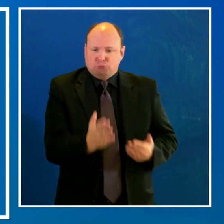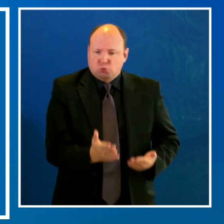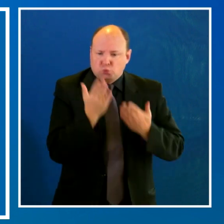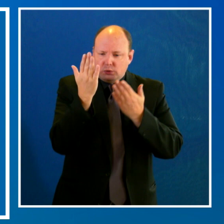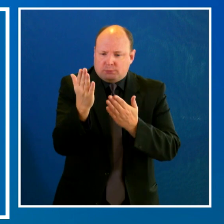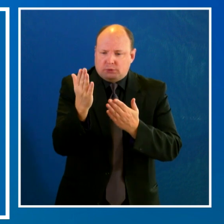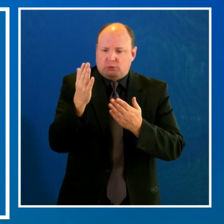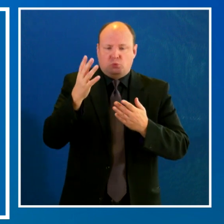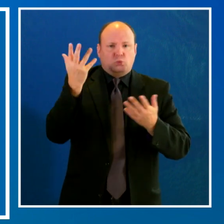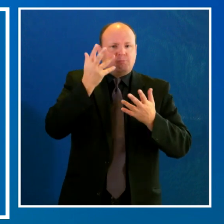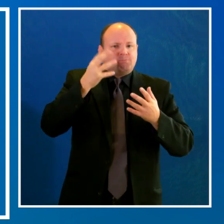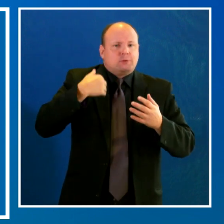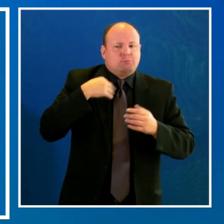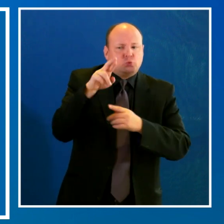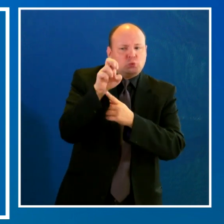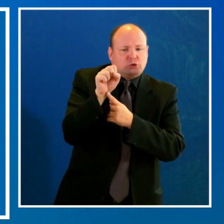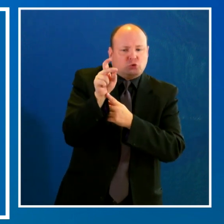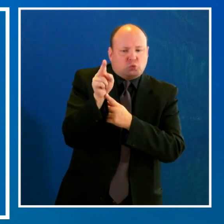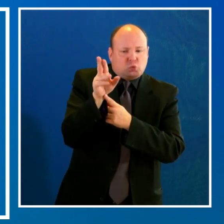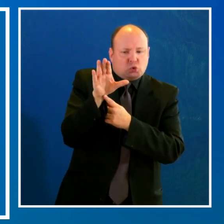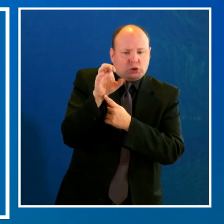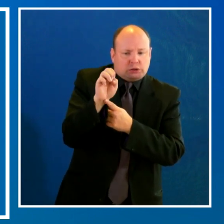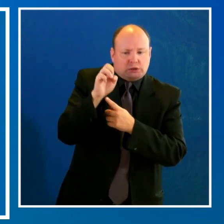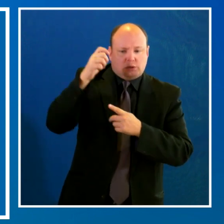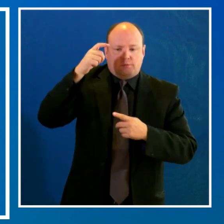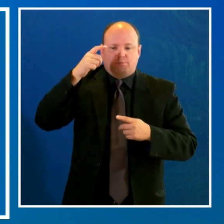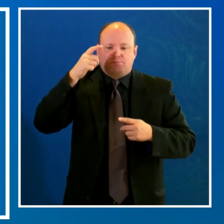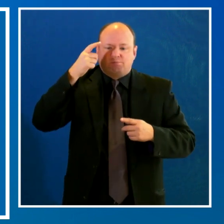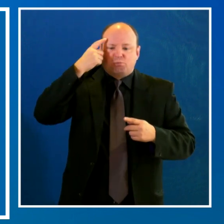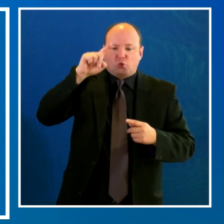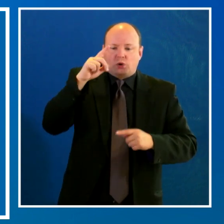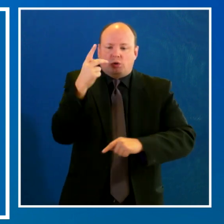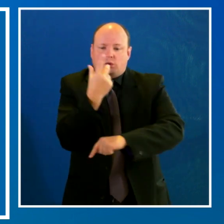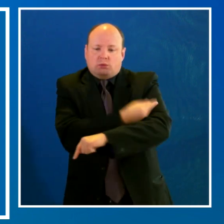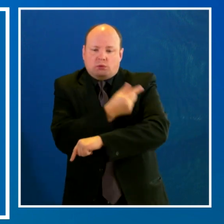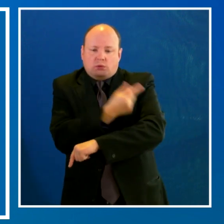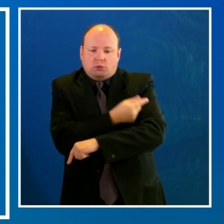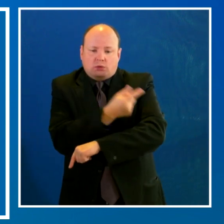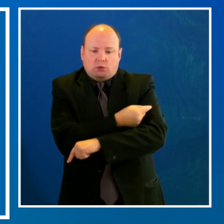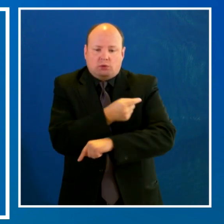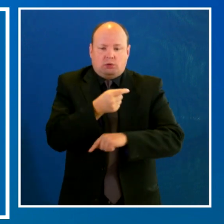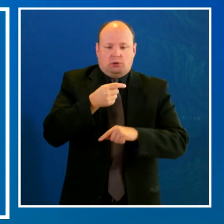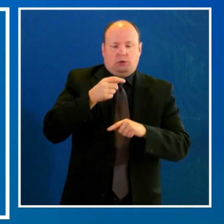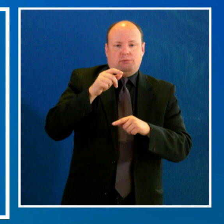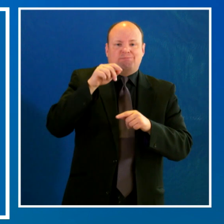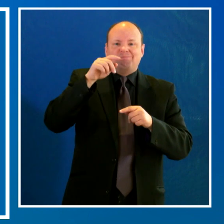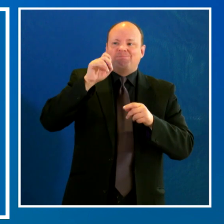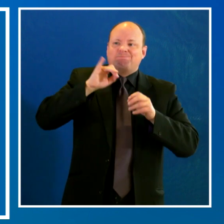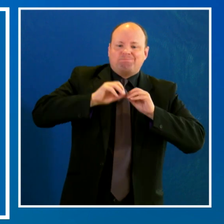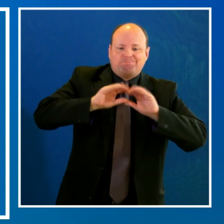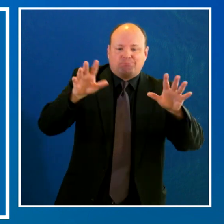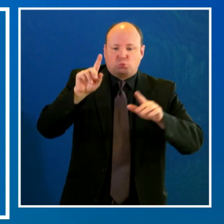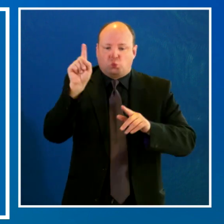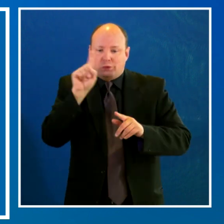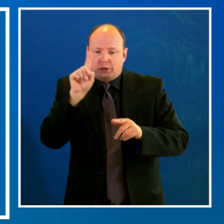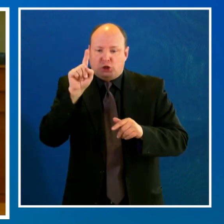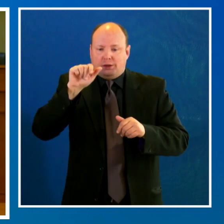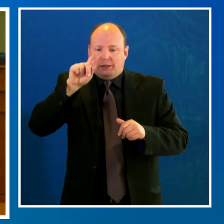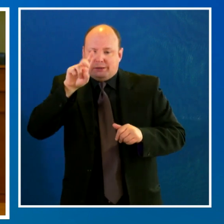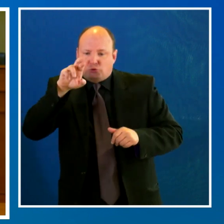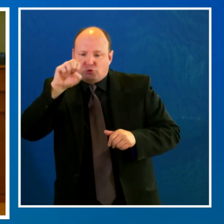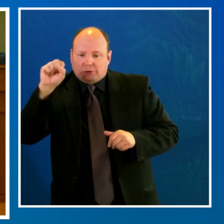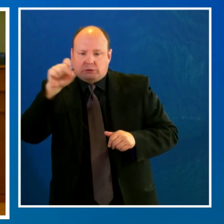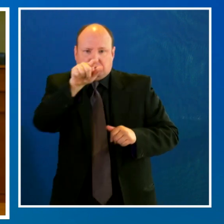and check on updated vaccine availability. Clark County also remains actively